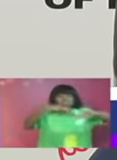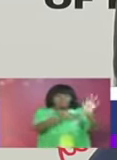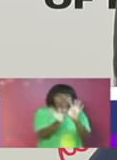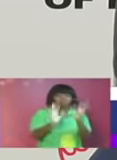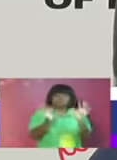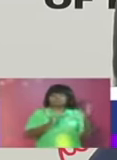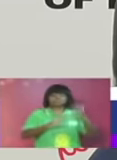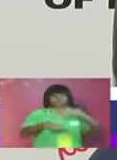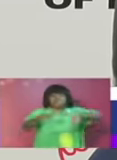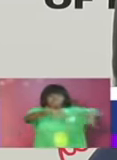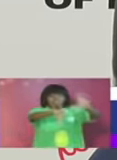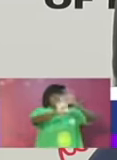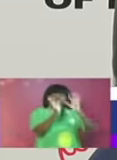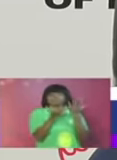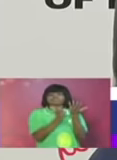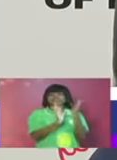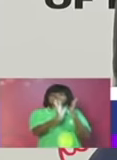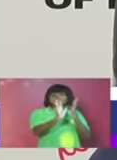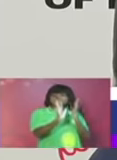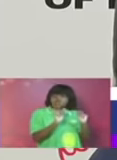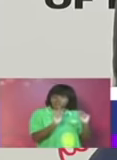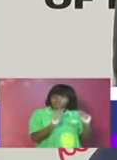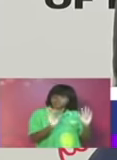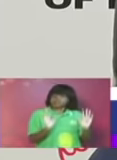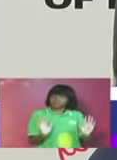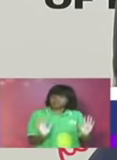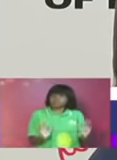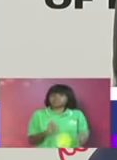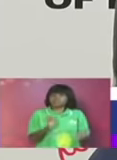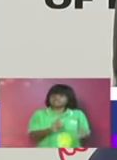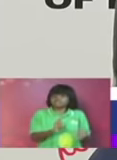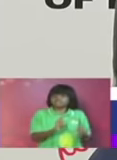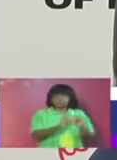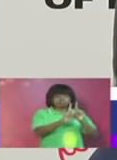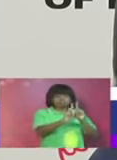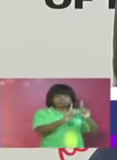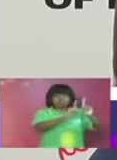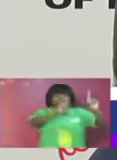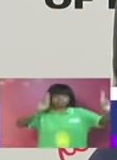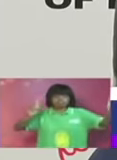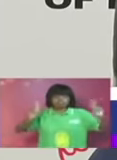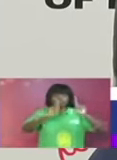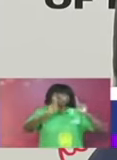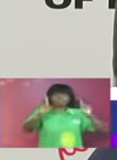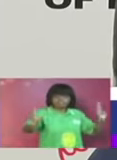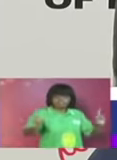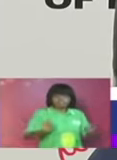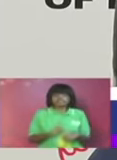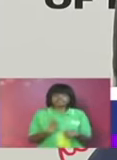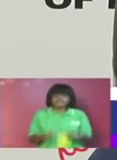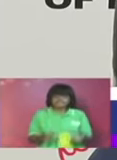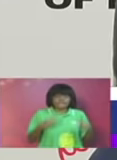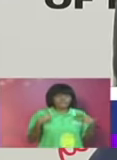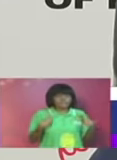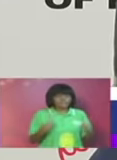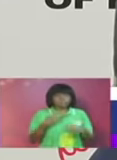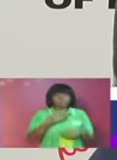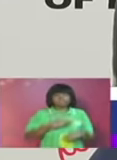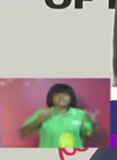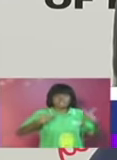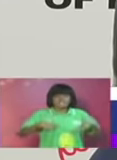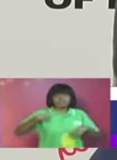your booths and cause problems. Let us take this opening as a good sign faith in the